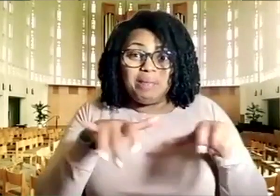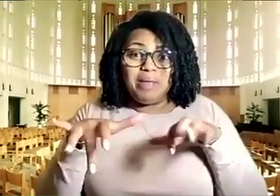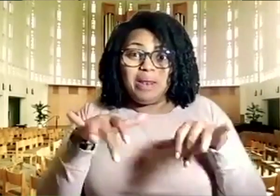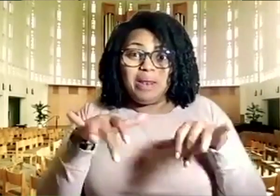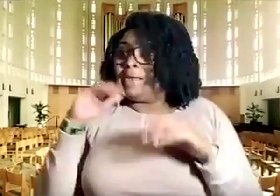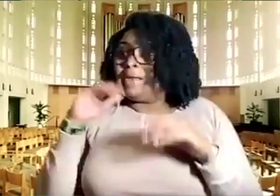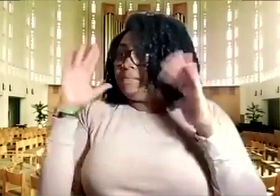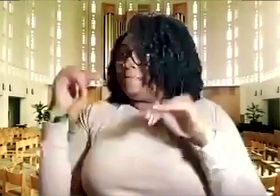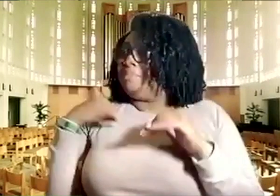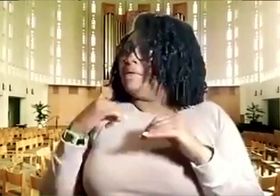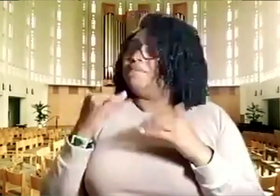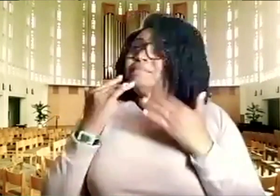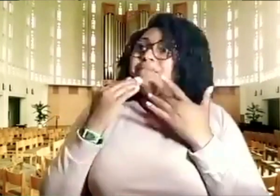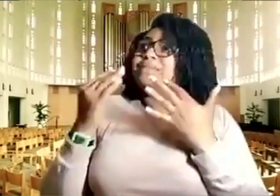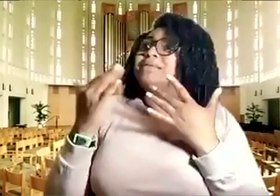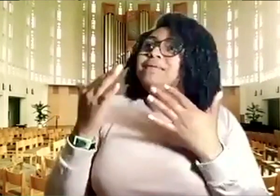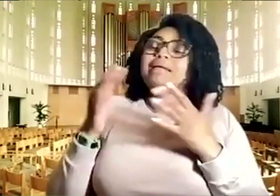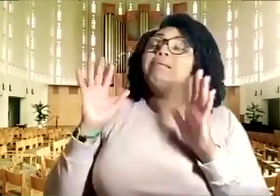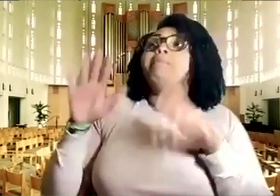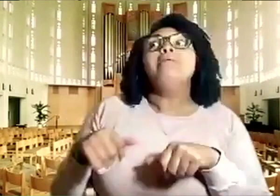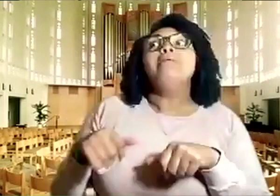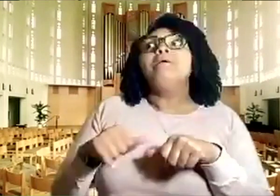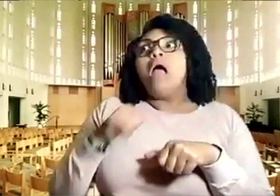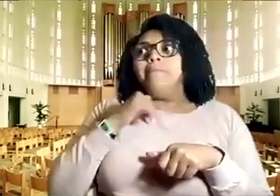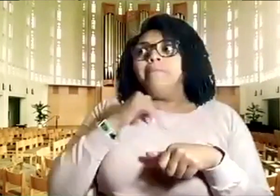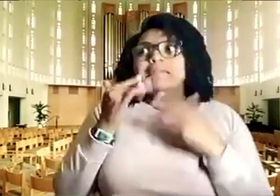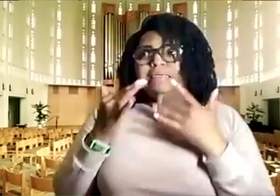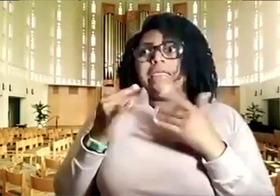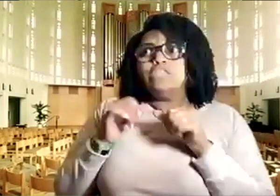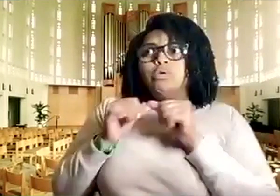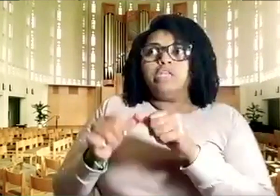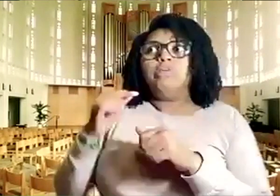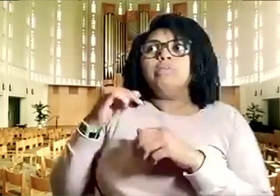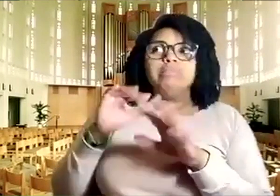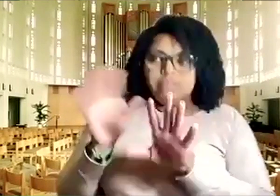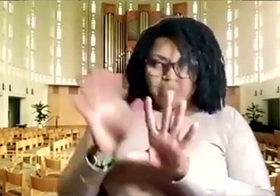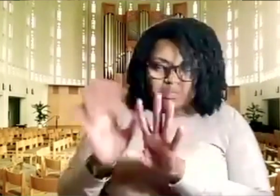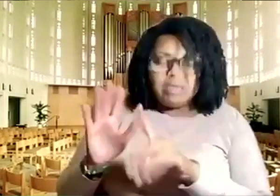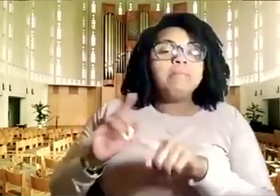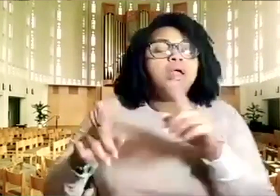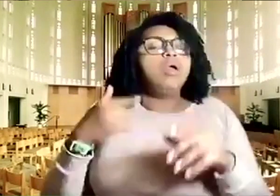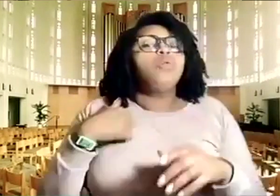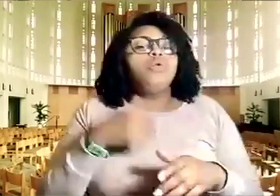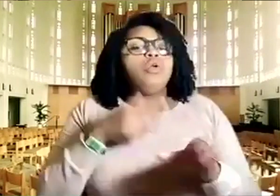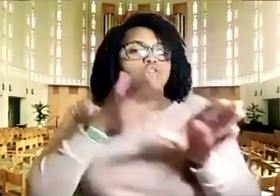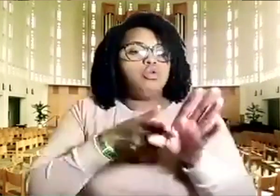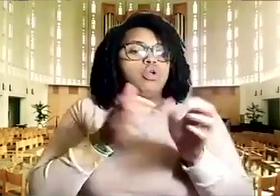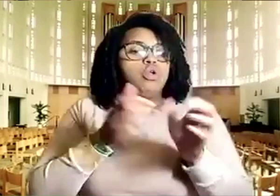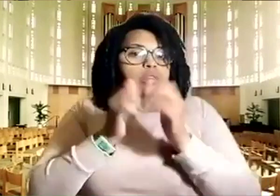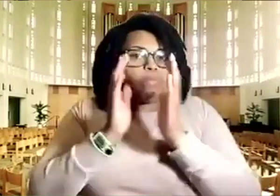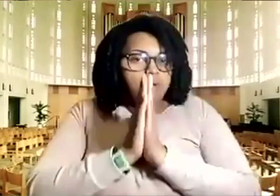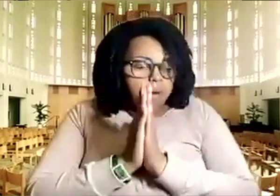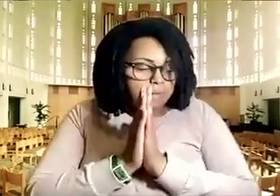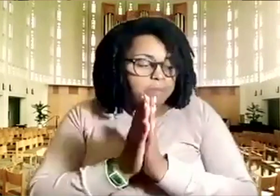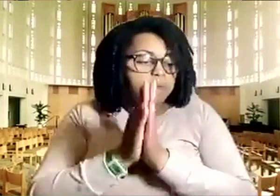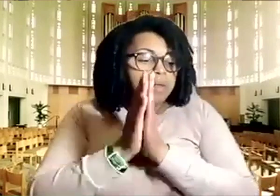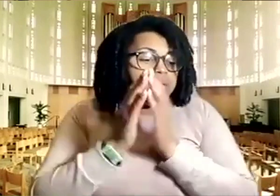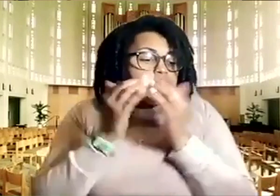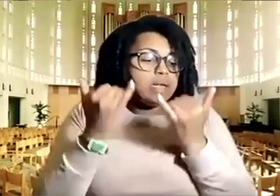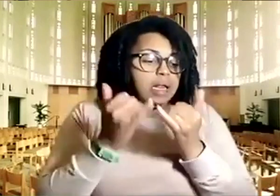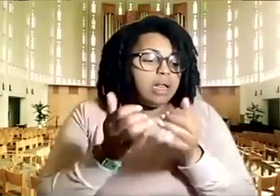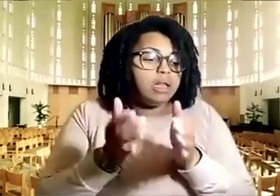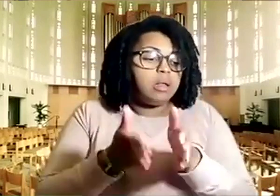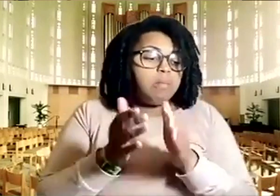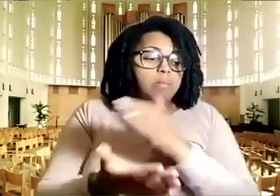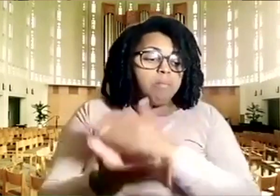As we continue in worship, I invite you to join me in prayer. This morning's prayer will begin with an excerpt from